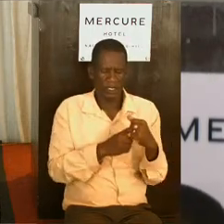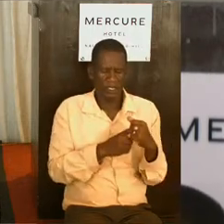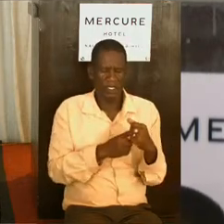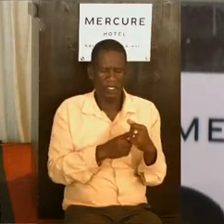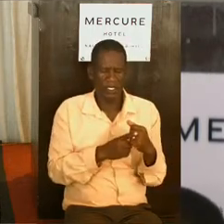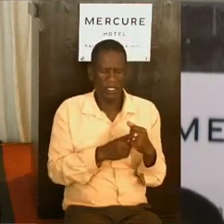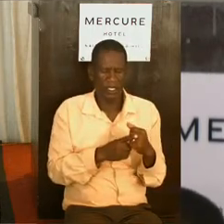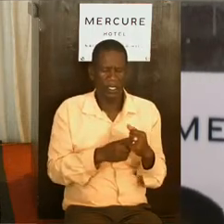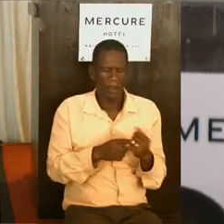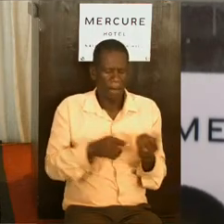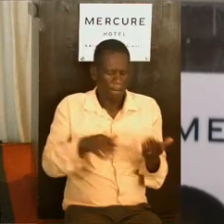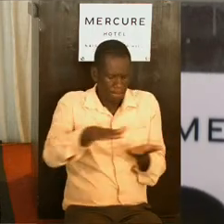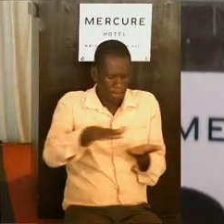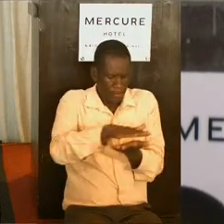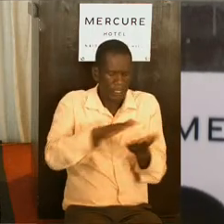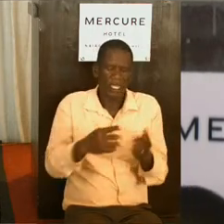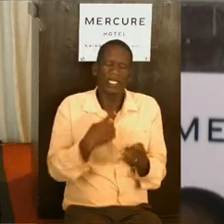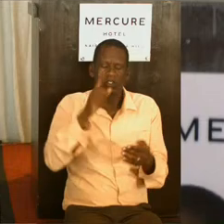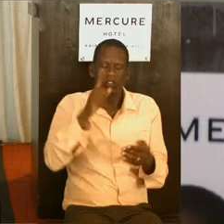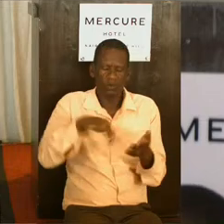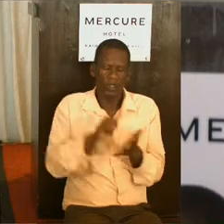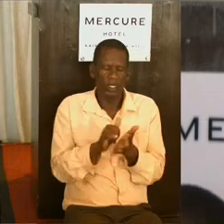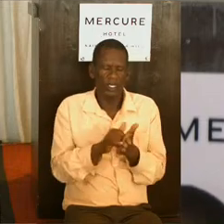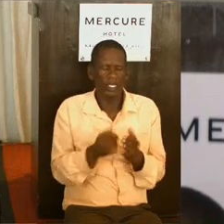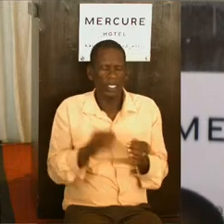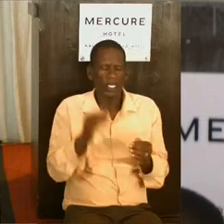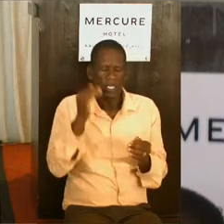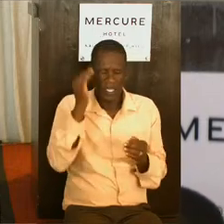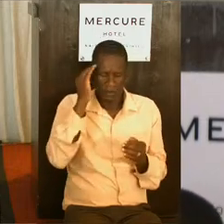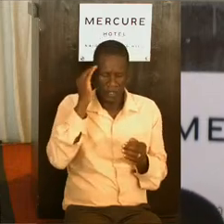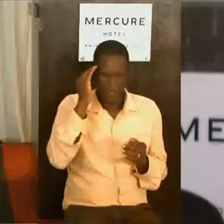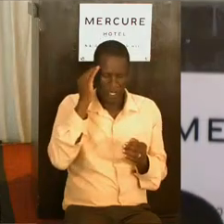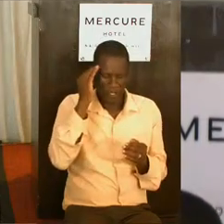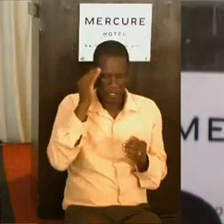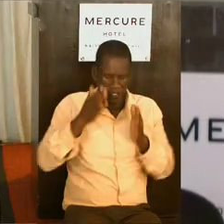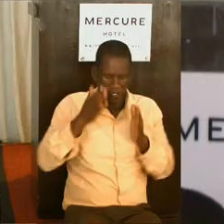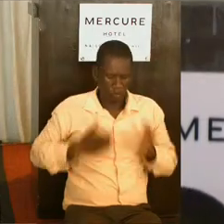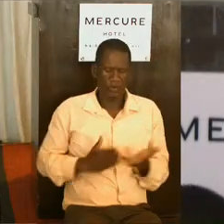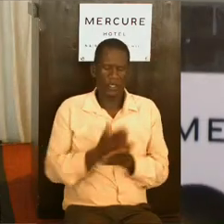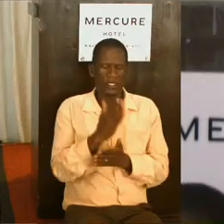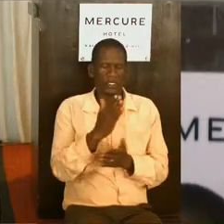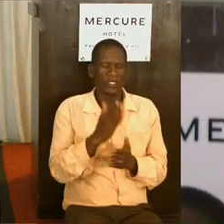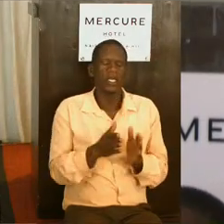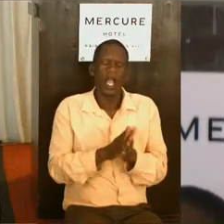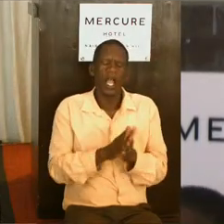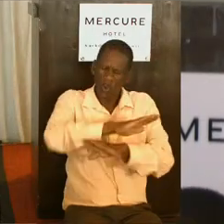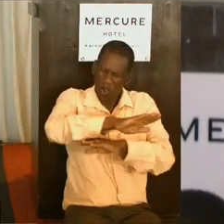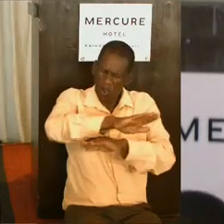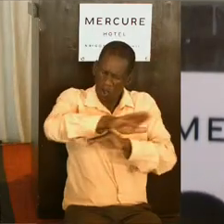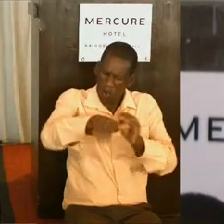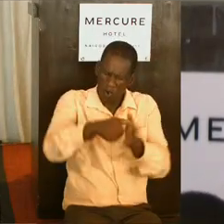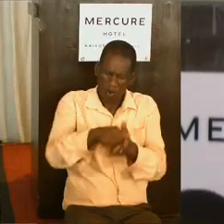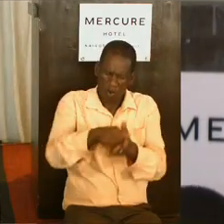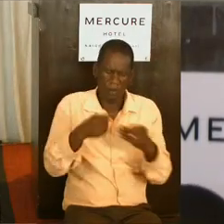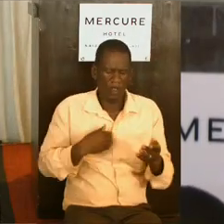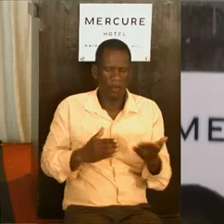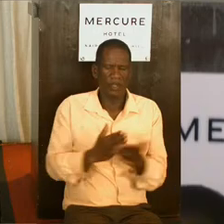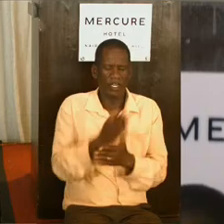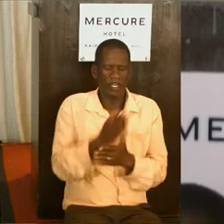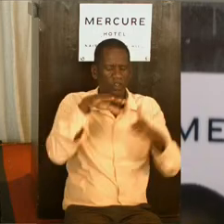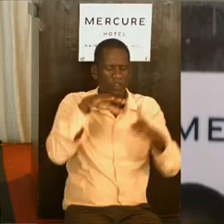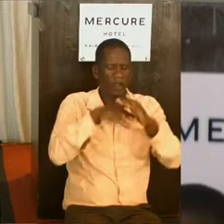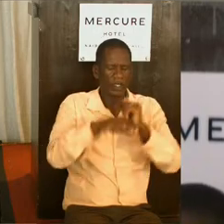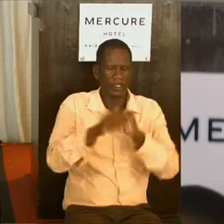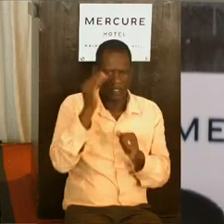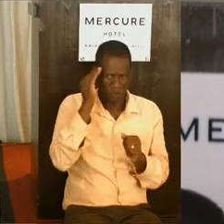it fundamentally states that education is a human right and everyone has got that right to access